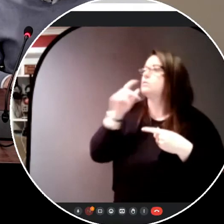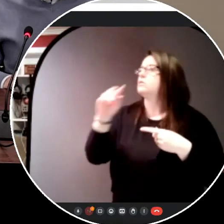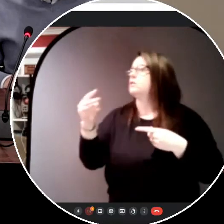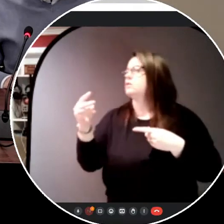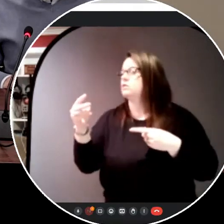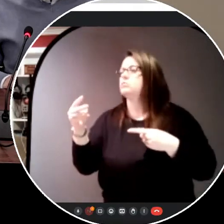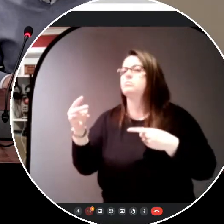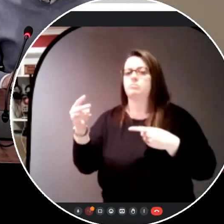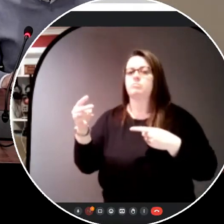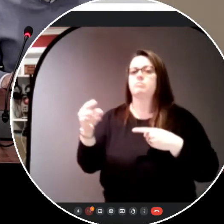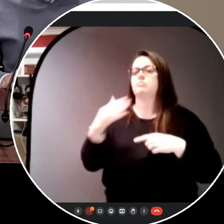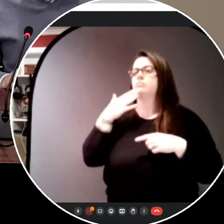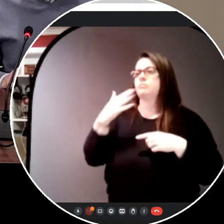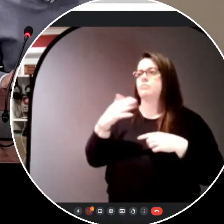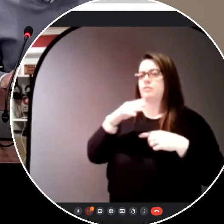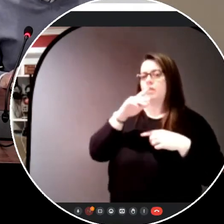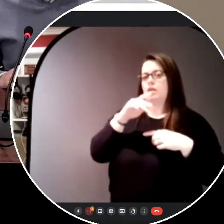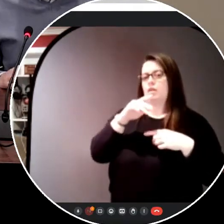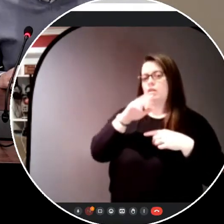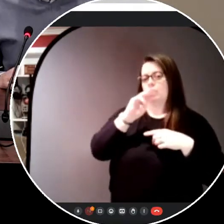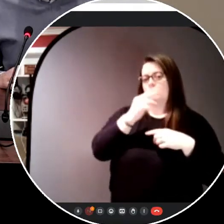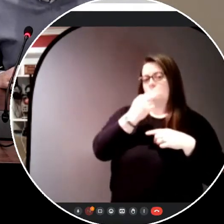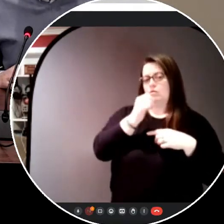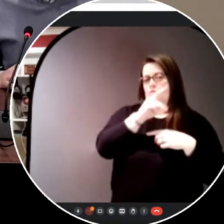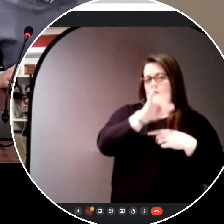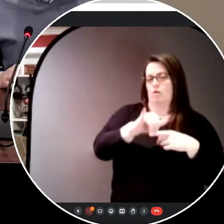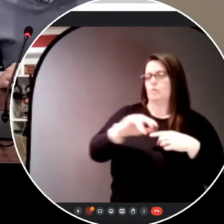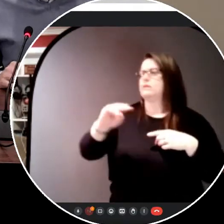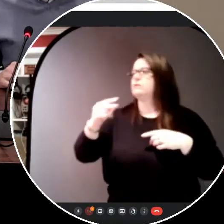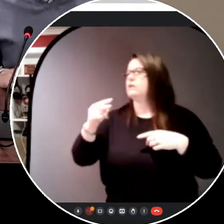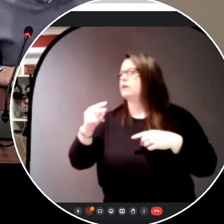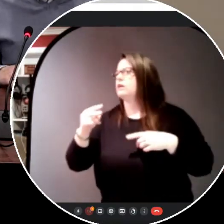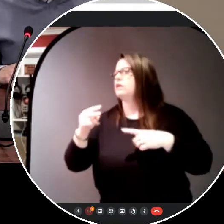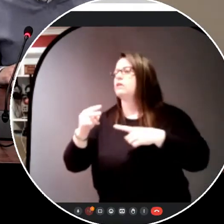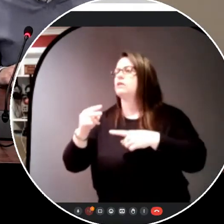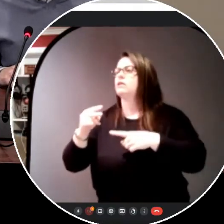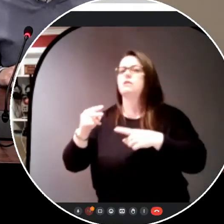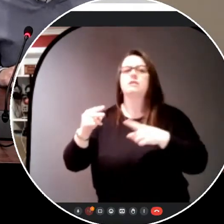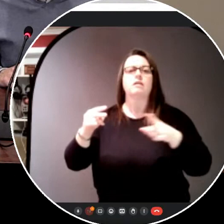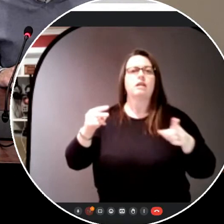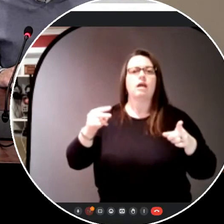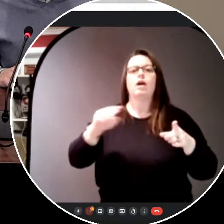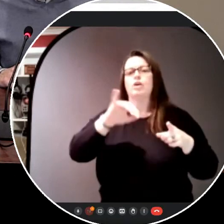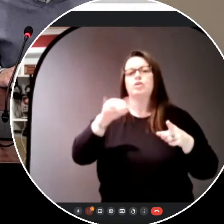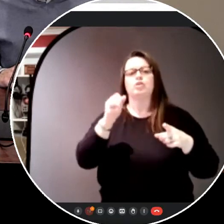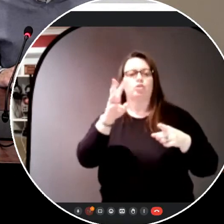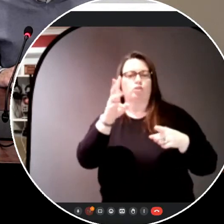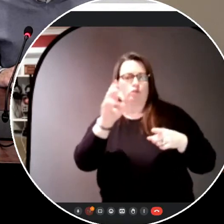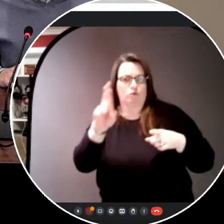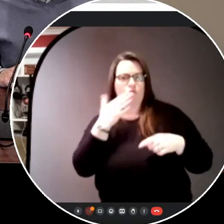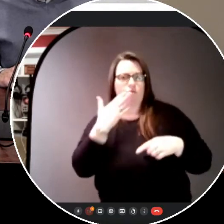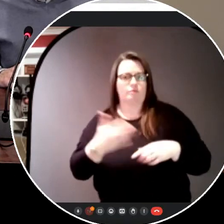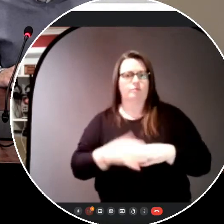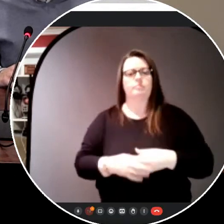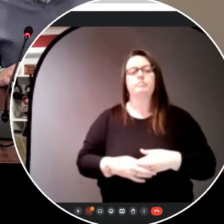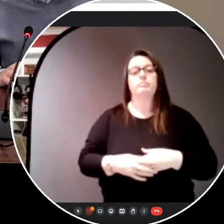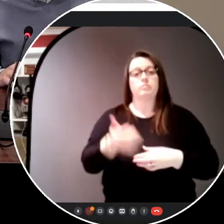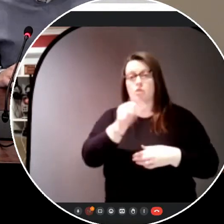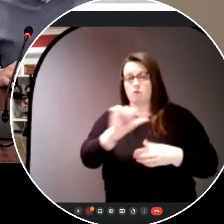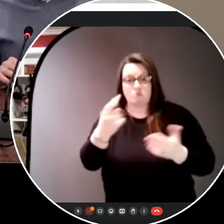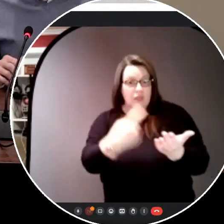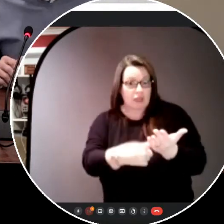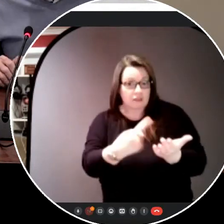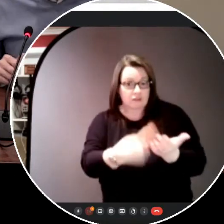Thank you, Trustee Mahoney. Seconder. Thank you, Trustee Jewar. Appreciate it very much. Any discussion on the report? Does